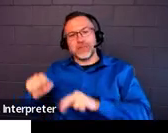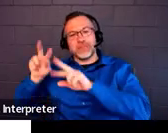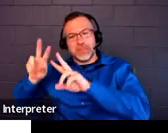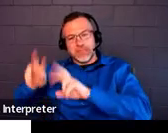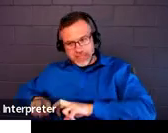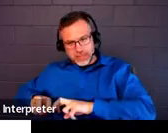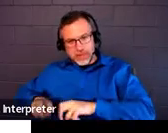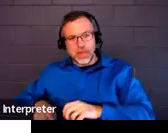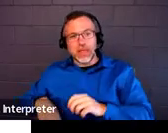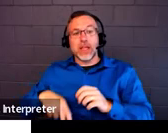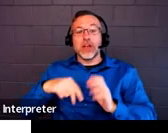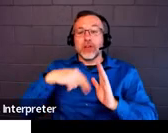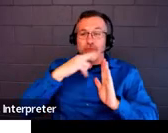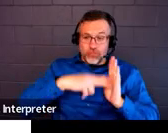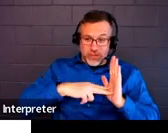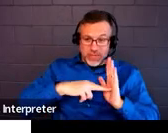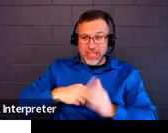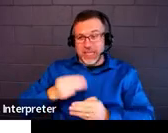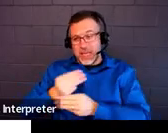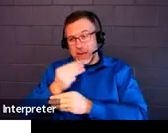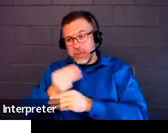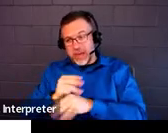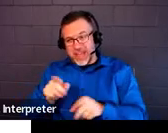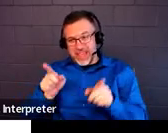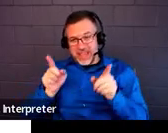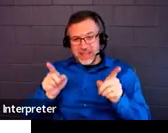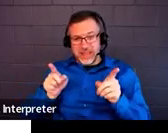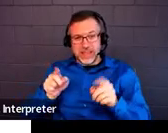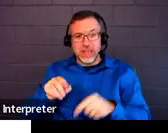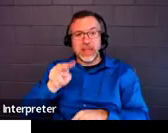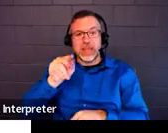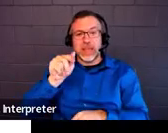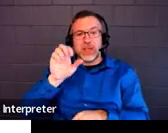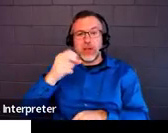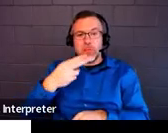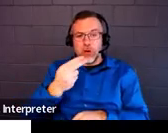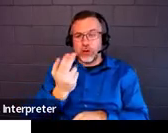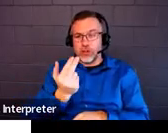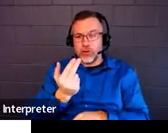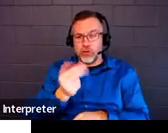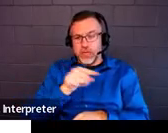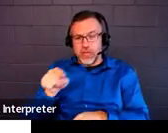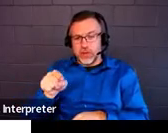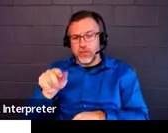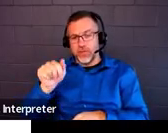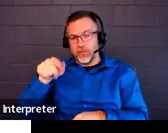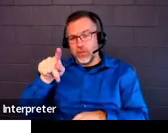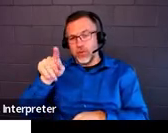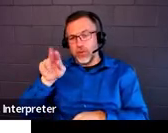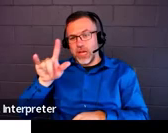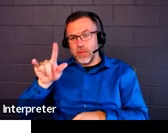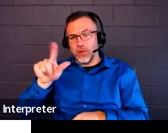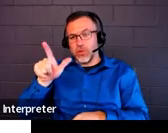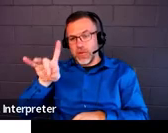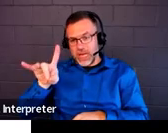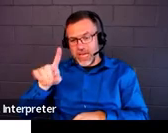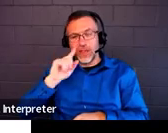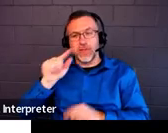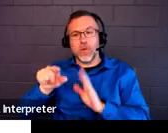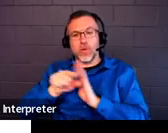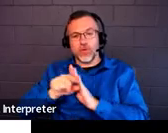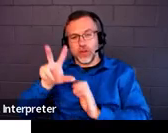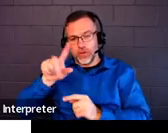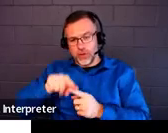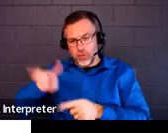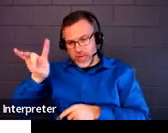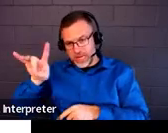of reading and mathematics, the dates are 3/13 to 4/28. Those are grades 3 to 8 and